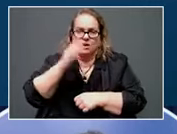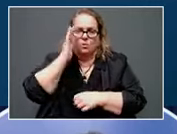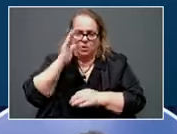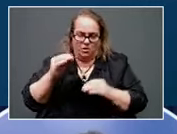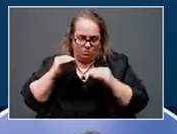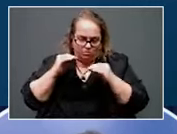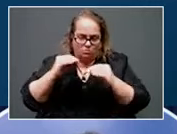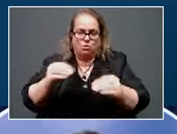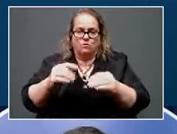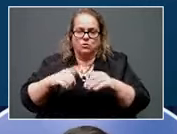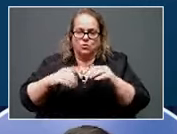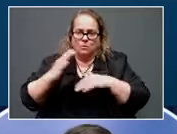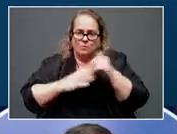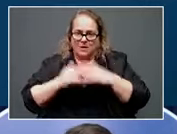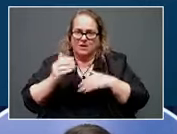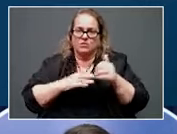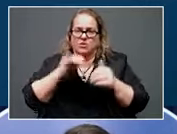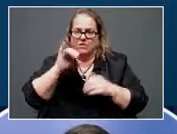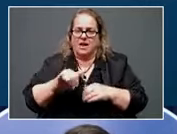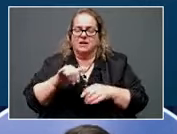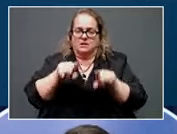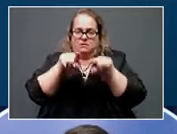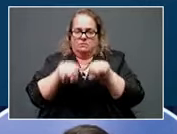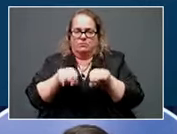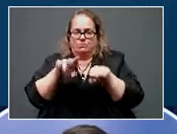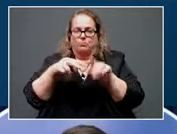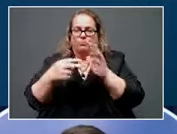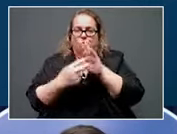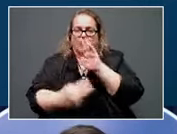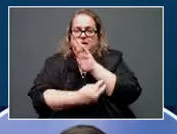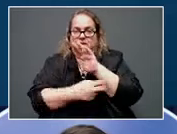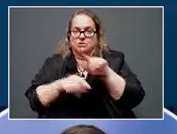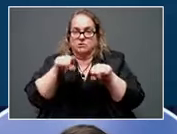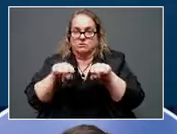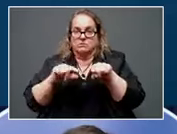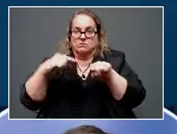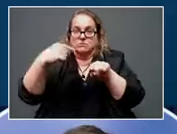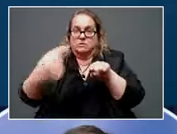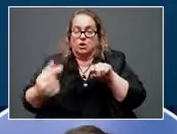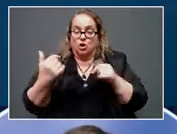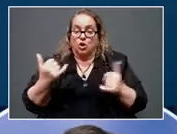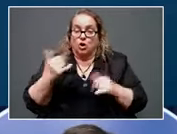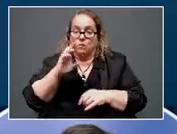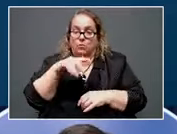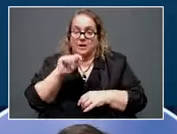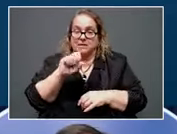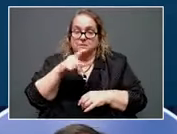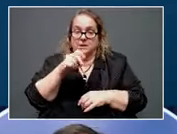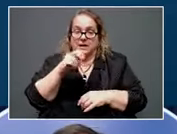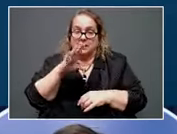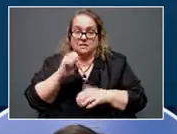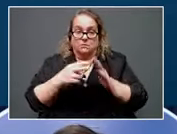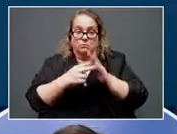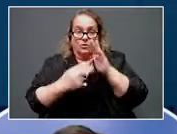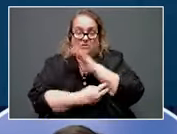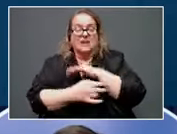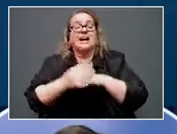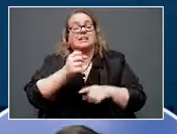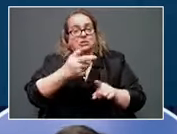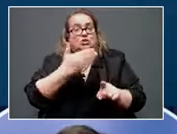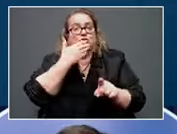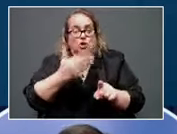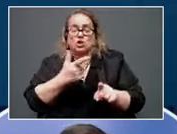build that companion bridge without tolls. The current Brent Spence Bridge, it is sturdy, it is structurally sound, but